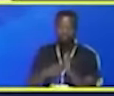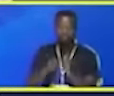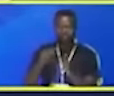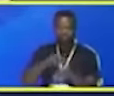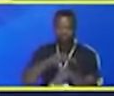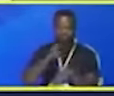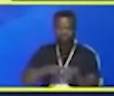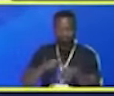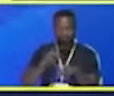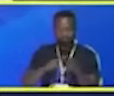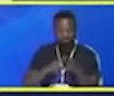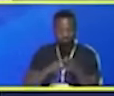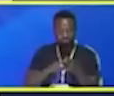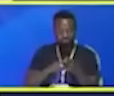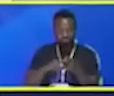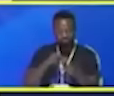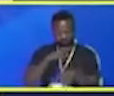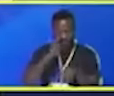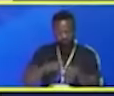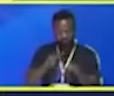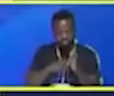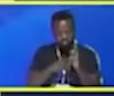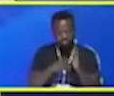nature called his goodness.